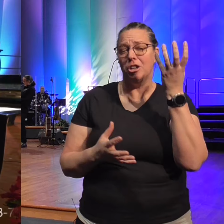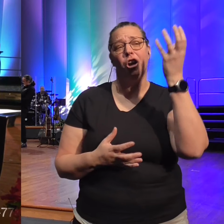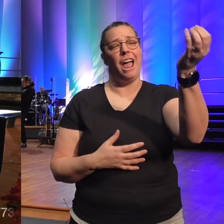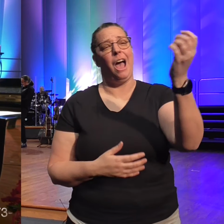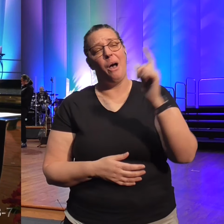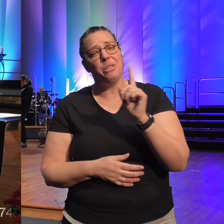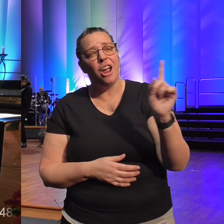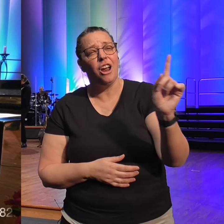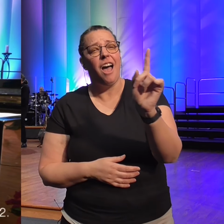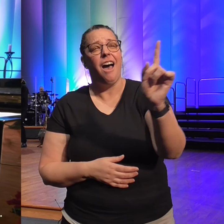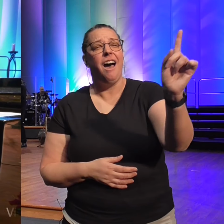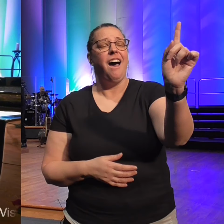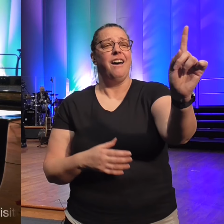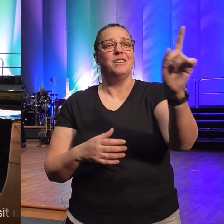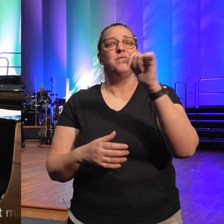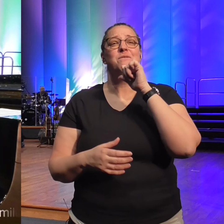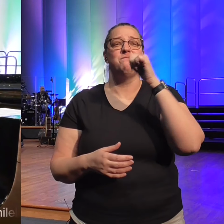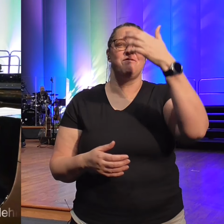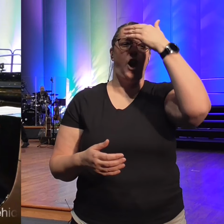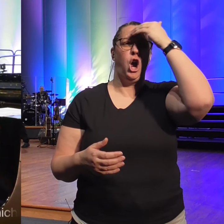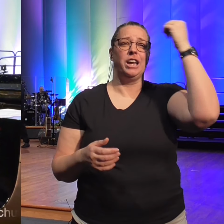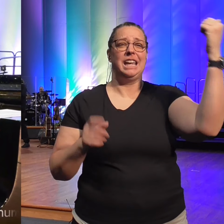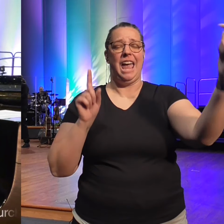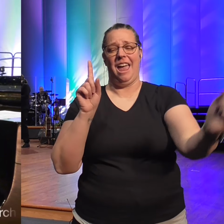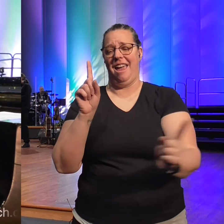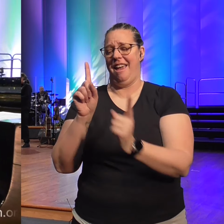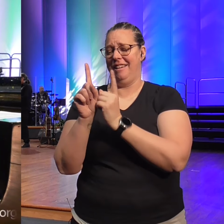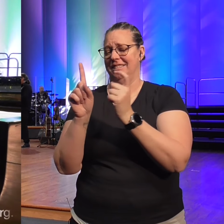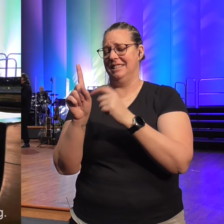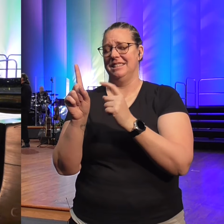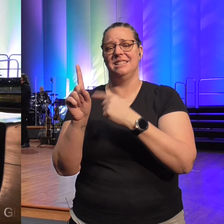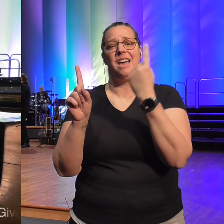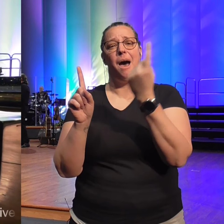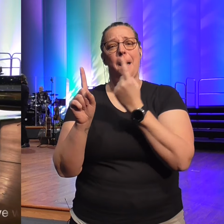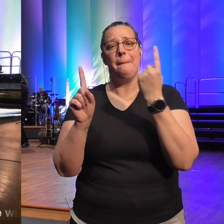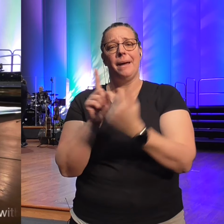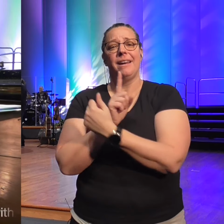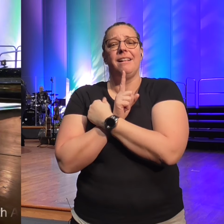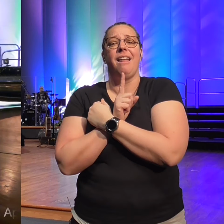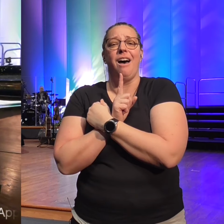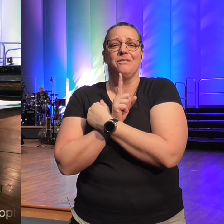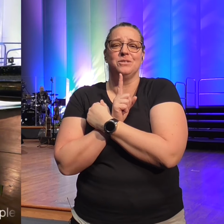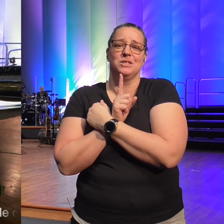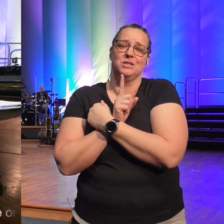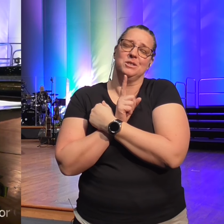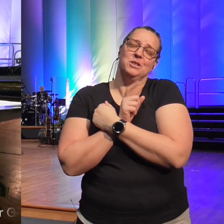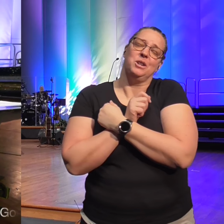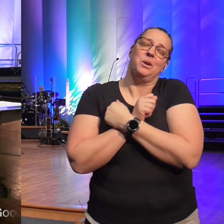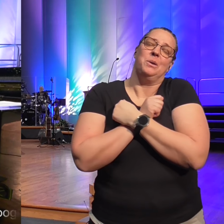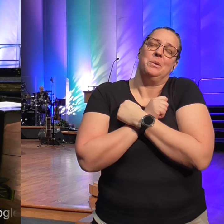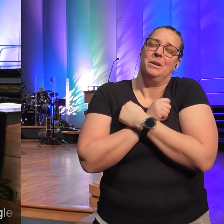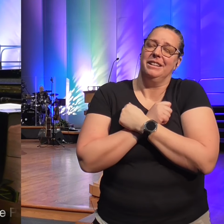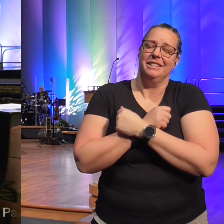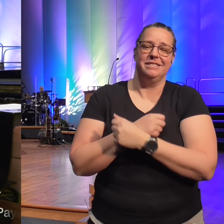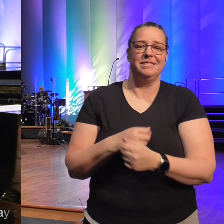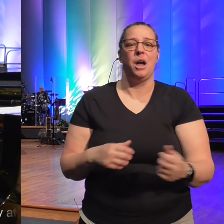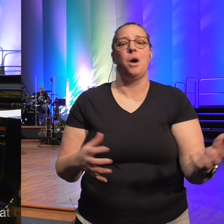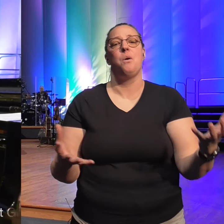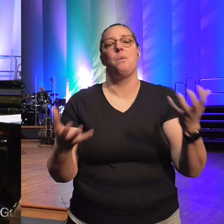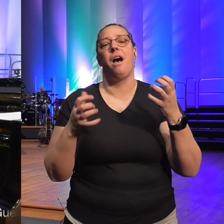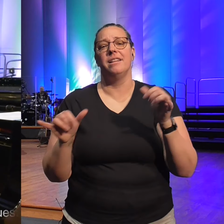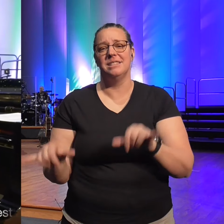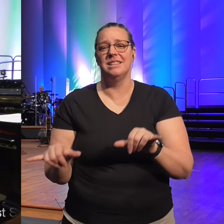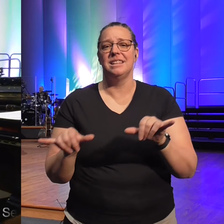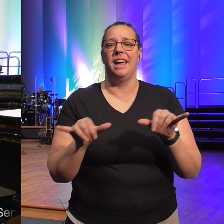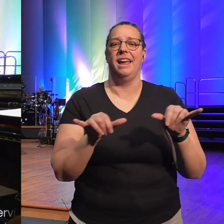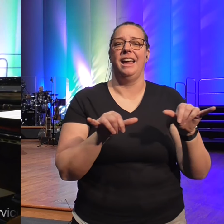there getting where you're getting to, hope you know somebody loves you and wants the same things